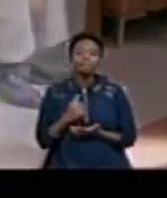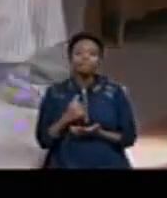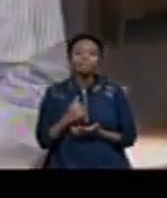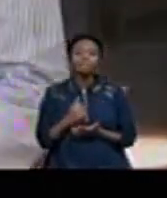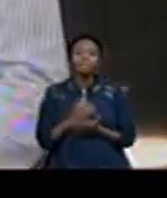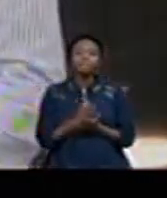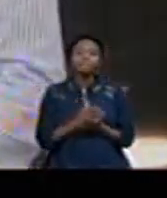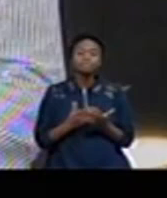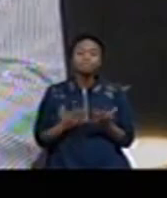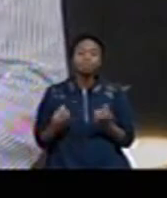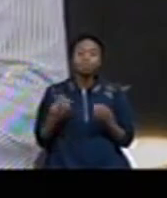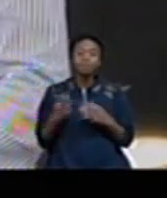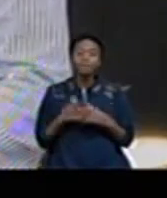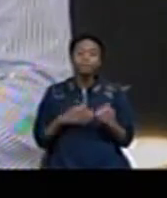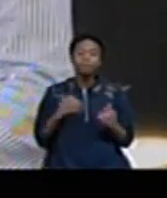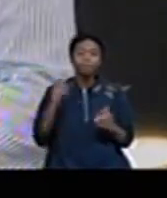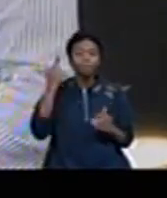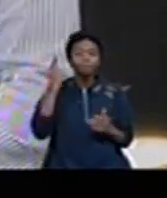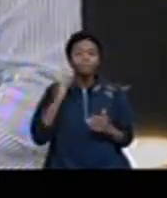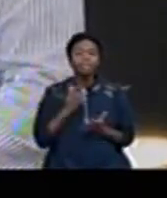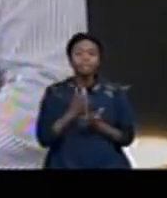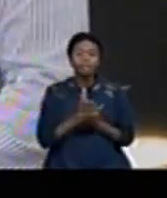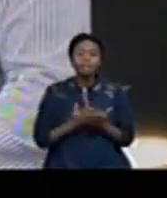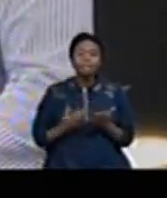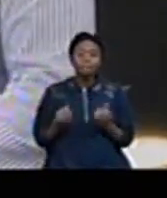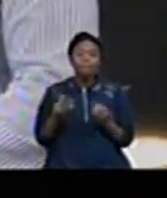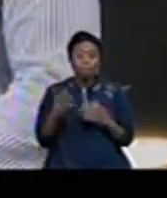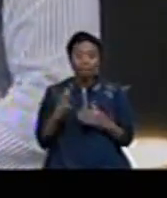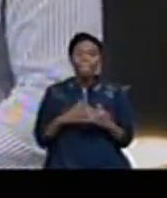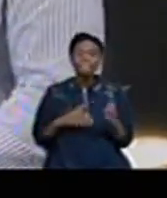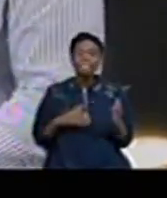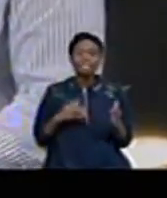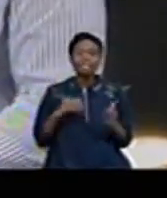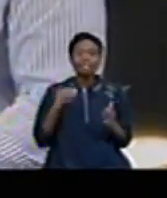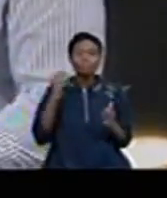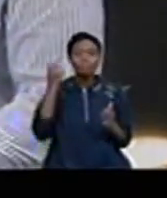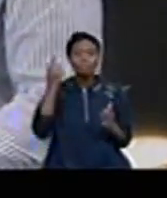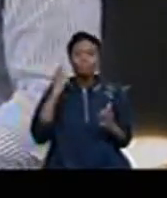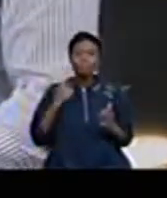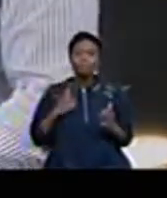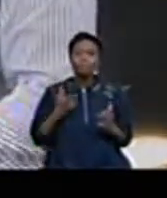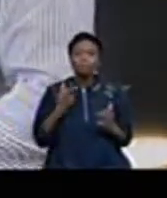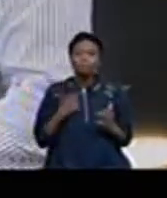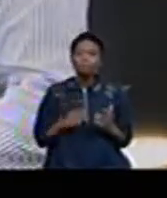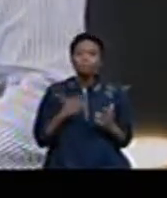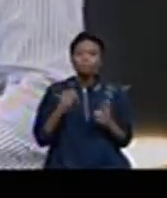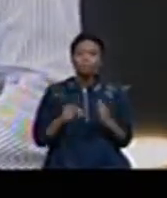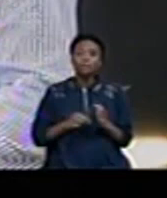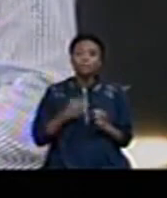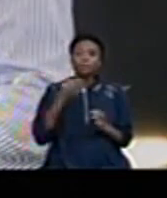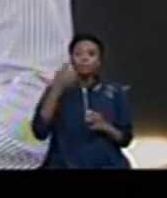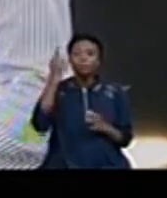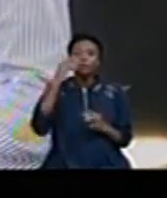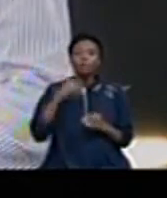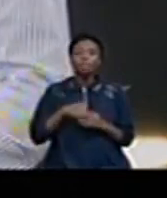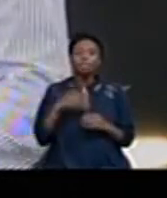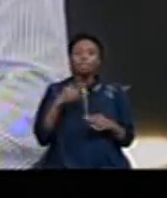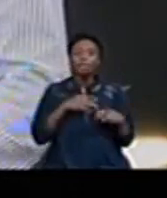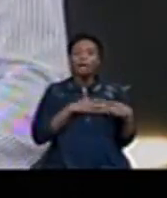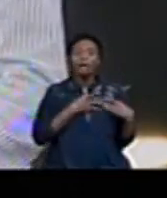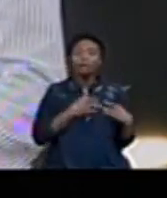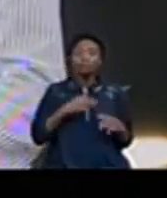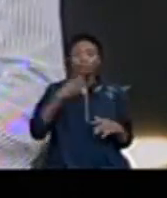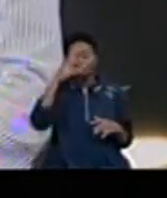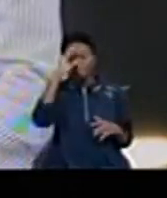Something more than gold, something more than gold. The Spirit of God in the